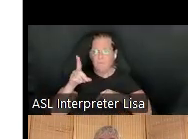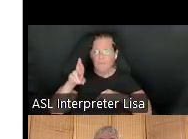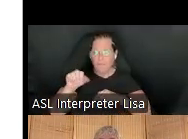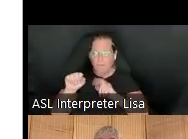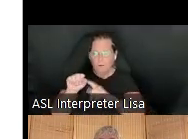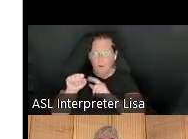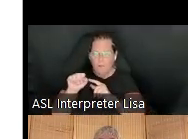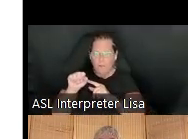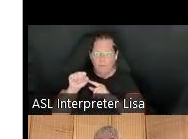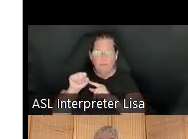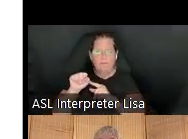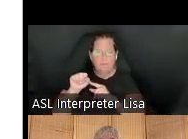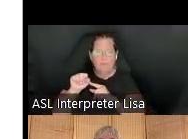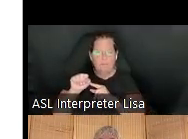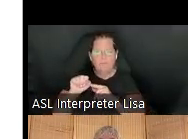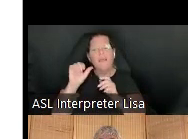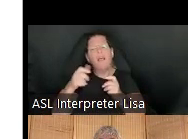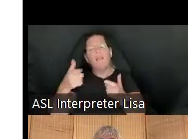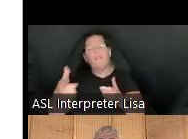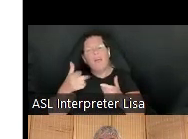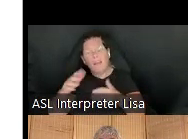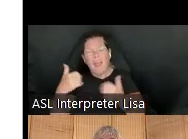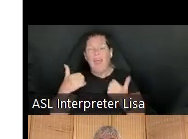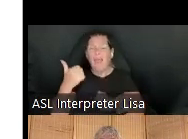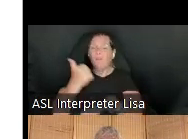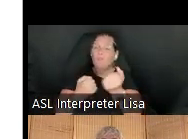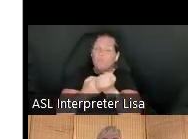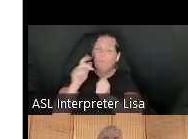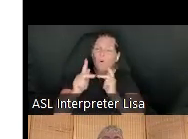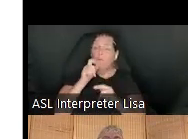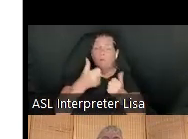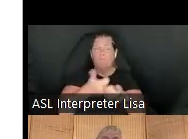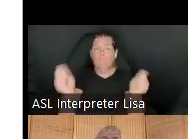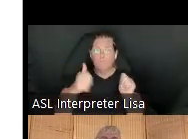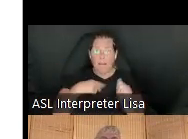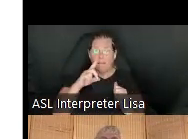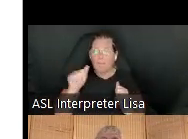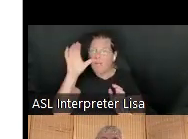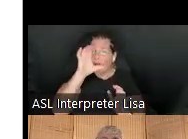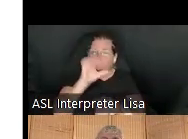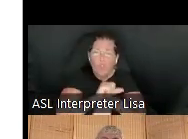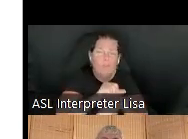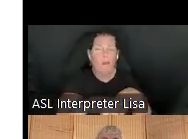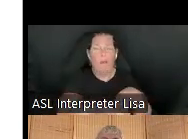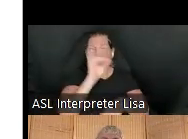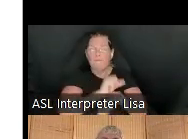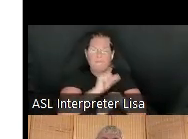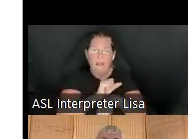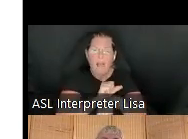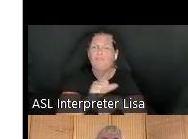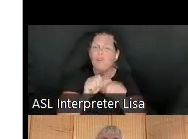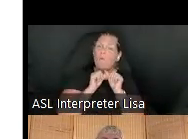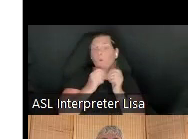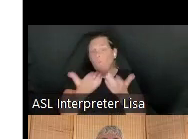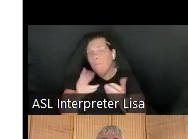provides services that enable individuals with disabilities to find jobs or keep their existing